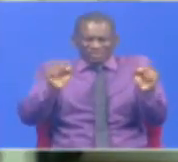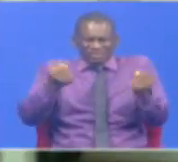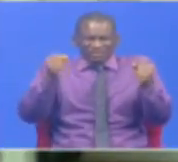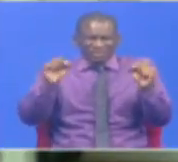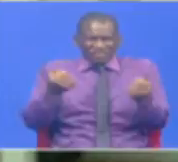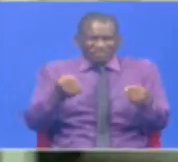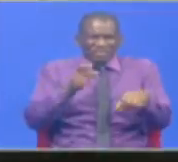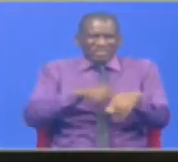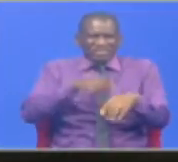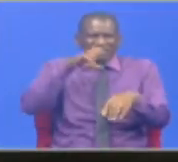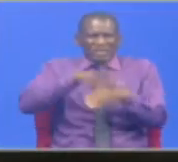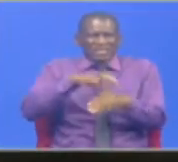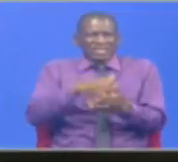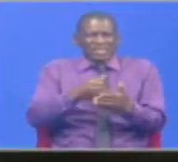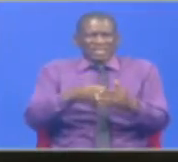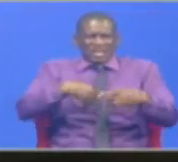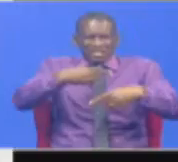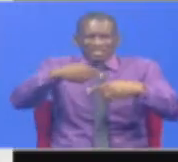it, hit it up.